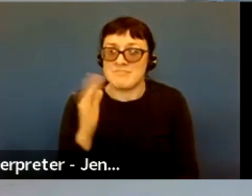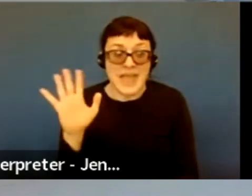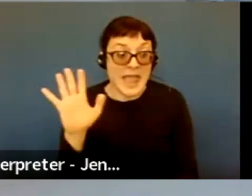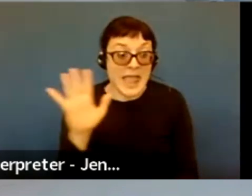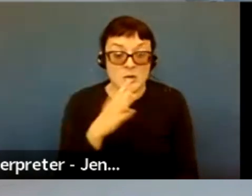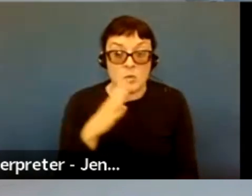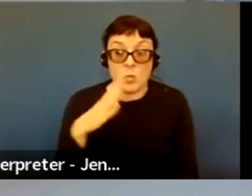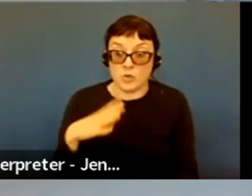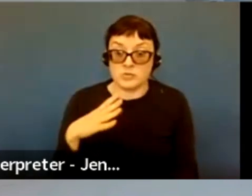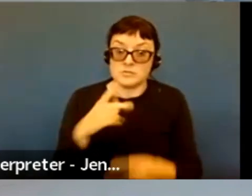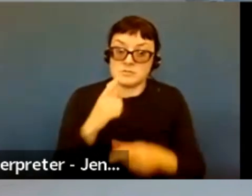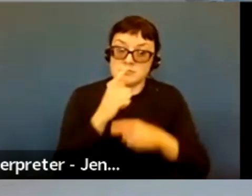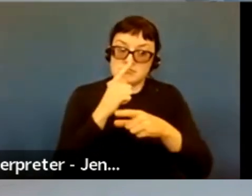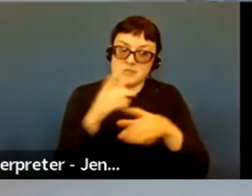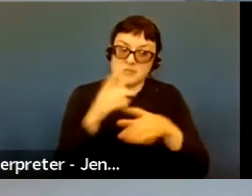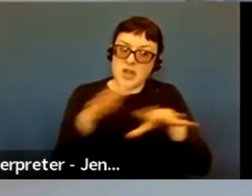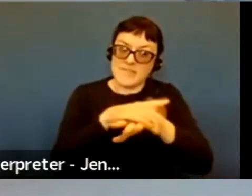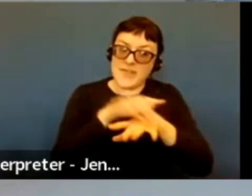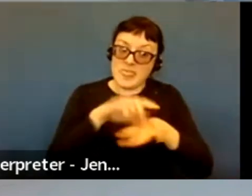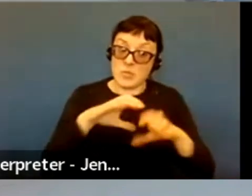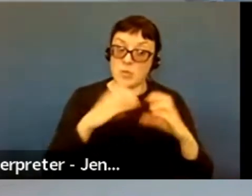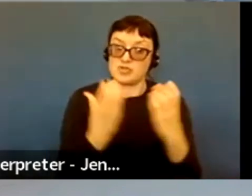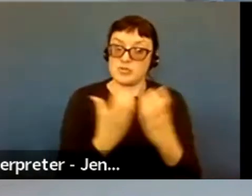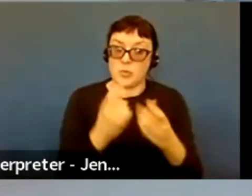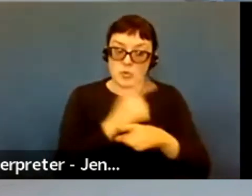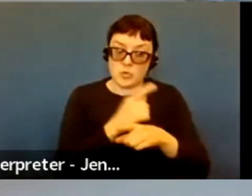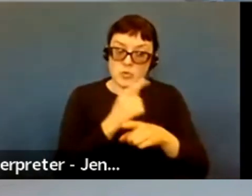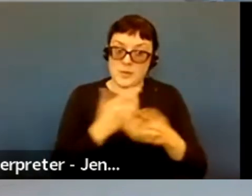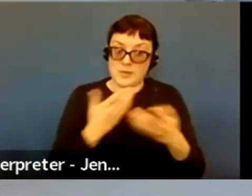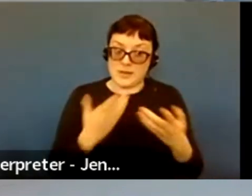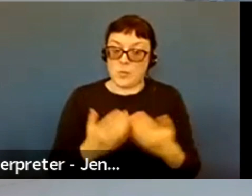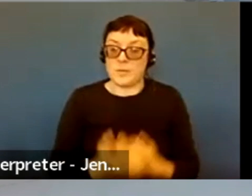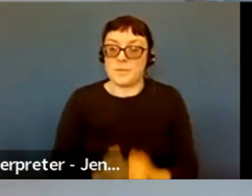anything that they want me to tackle or want us to talk about?